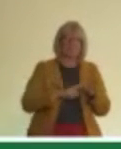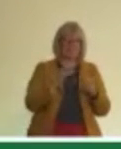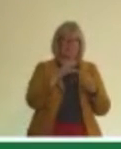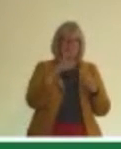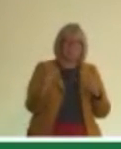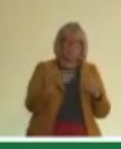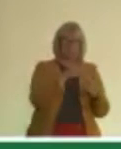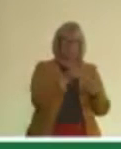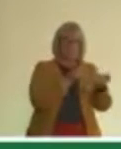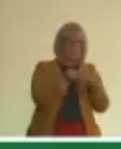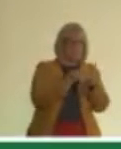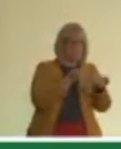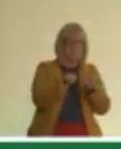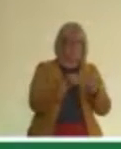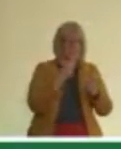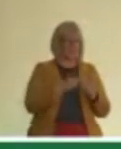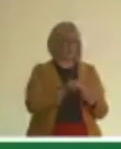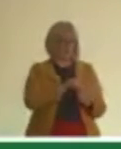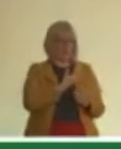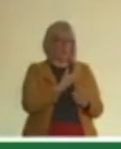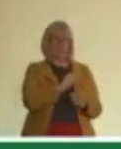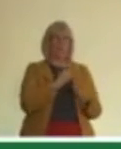not challenging these narratives. We will challenge them.